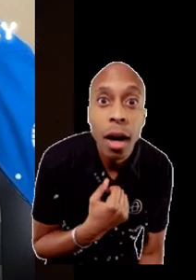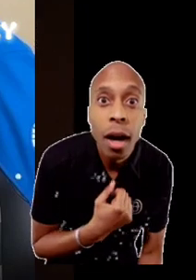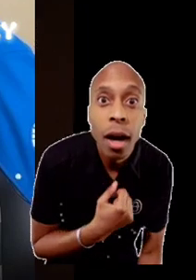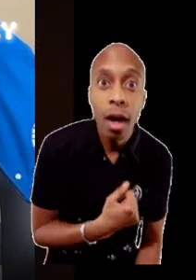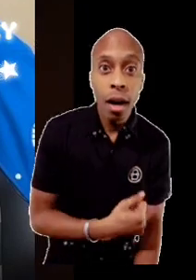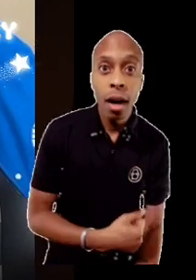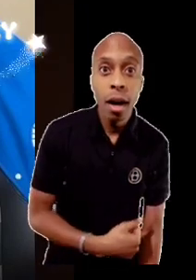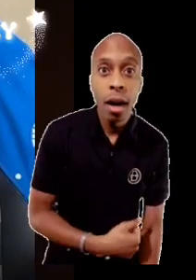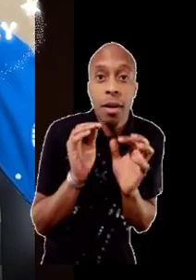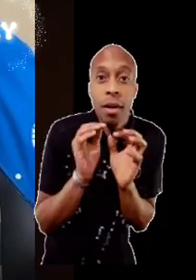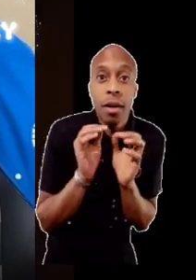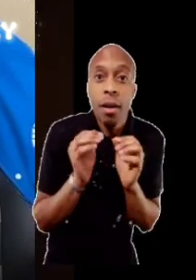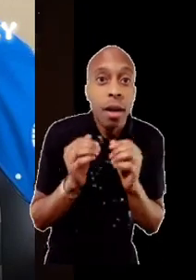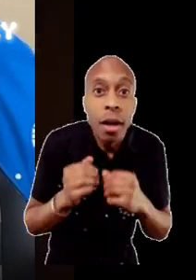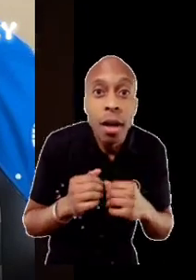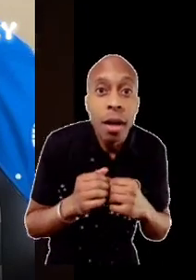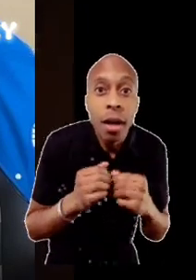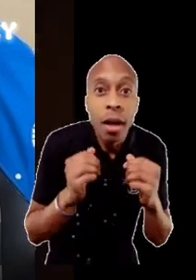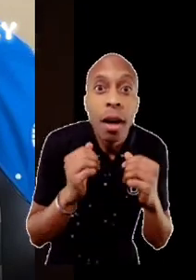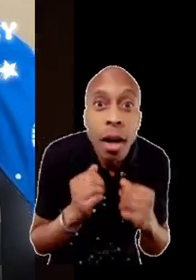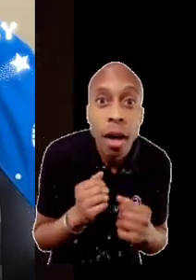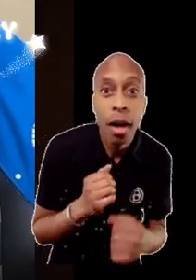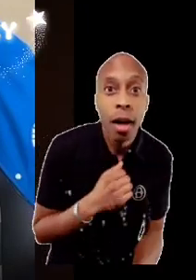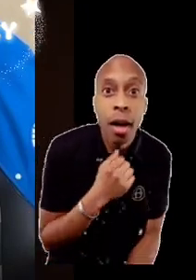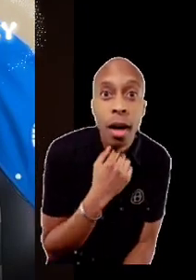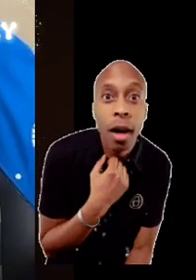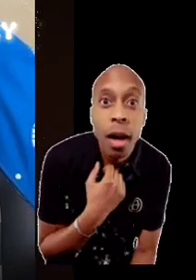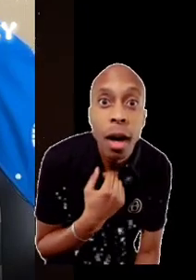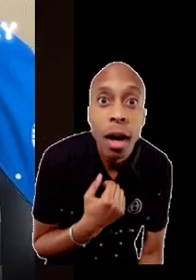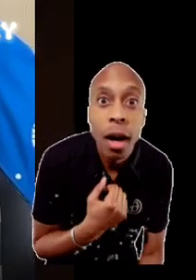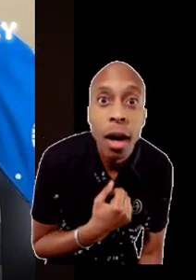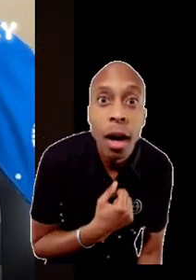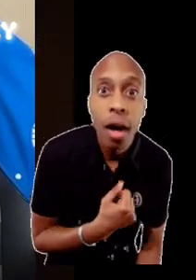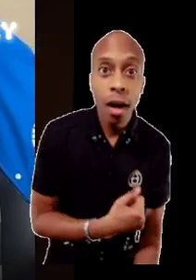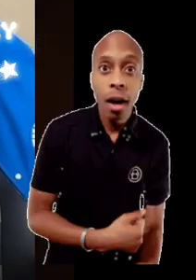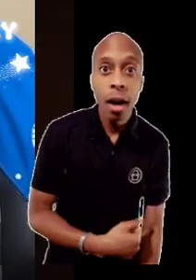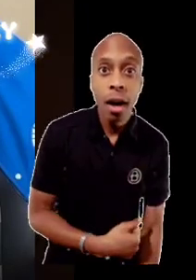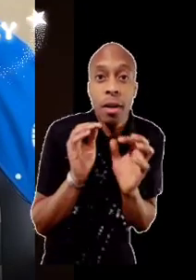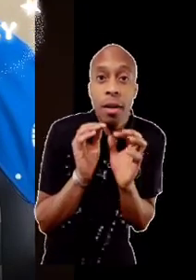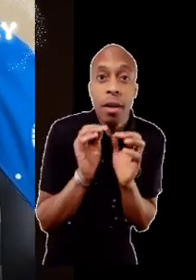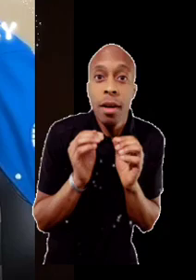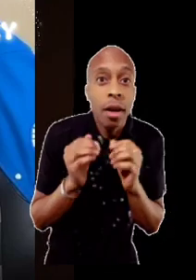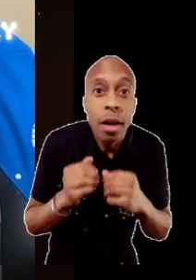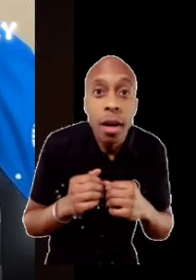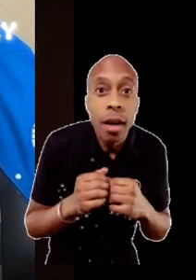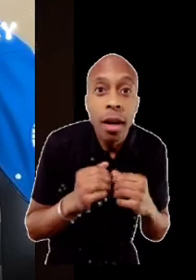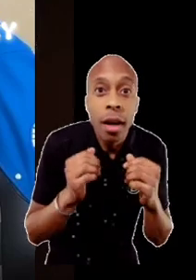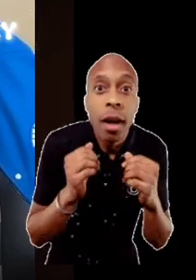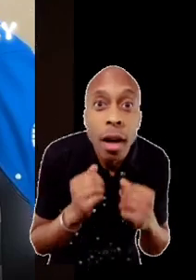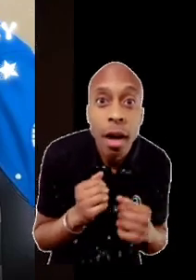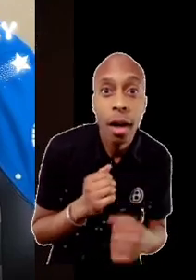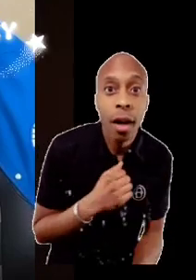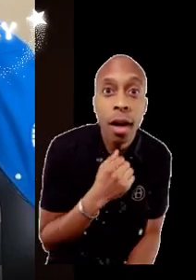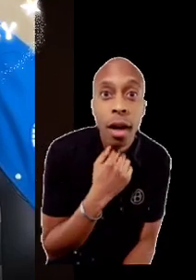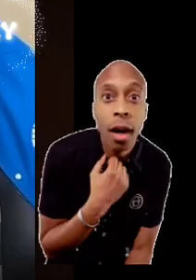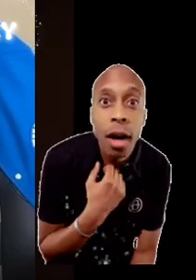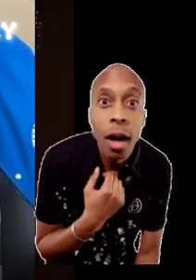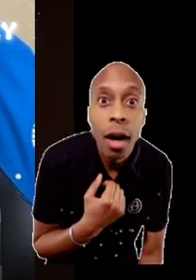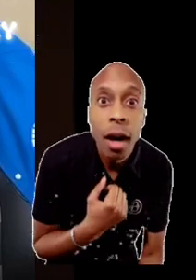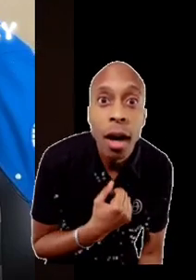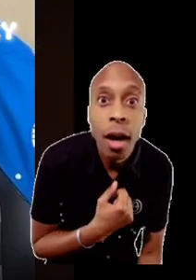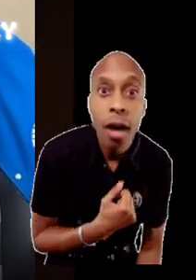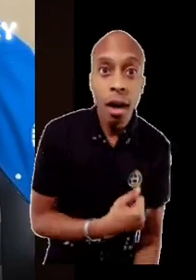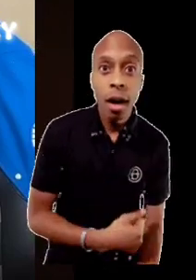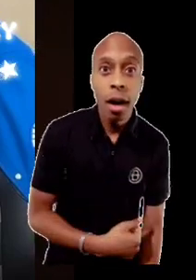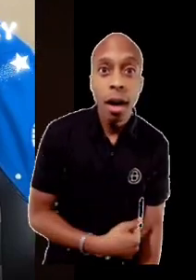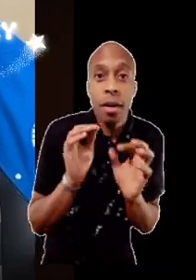for learn and go through. I don't want people for please, Can't please anybody. No. Lucky me never ask for no